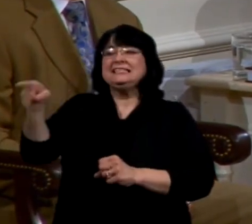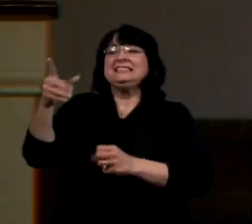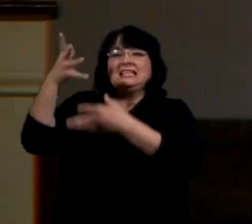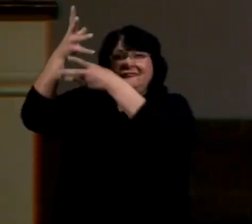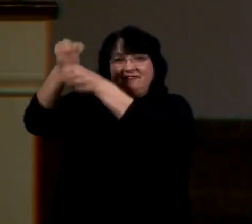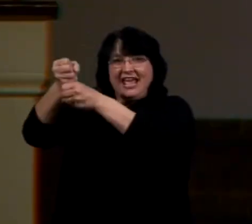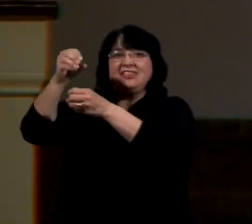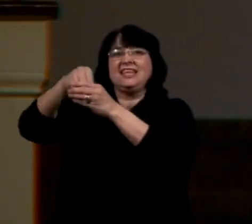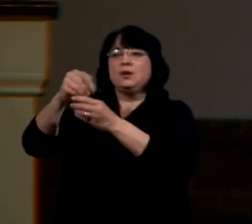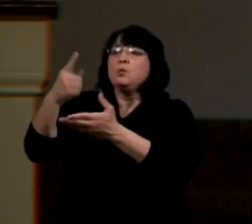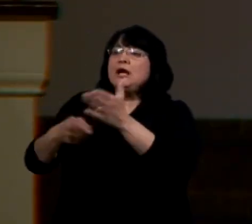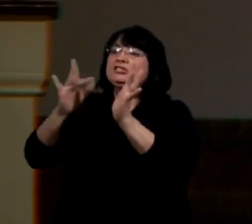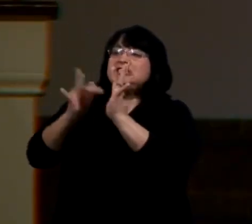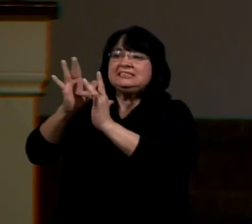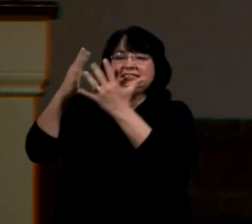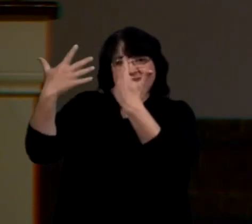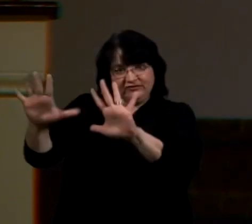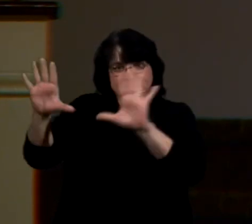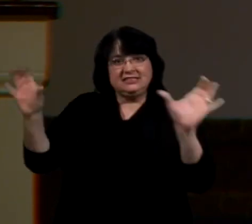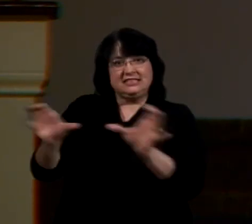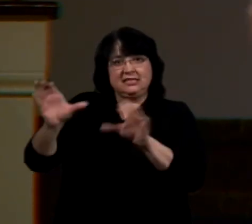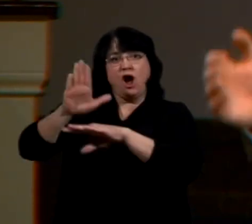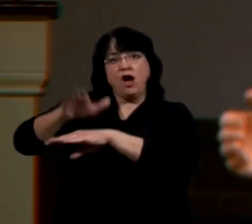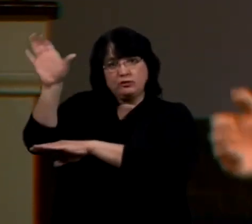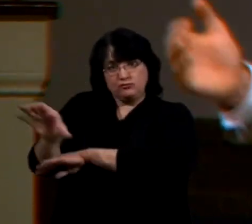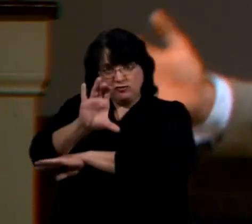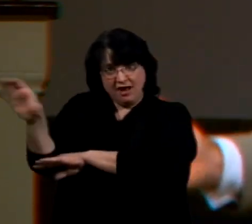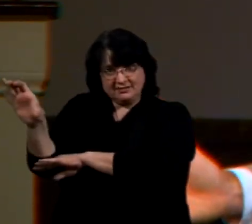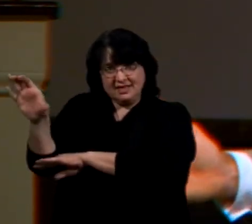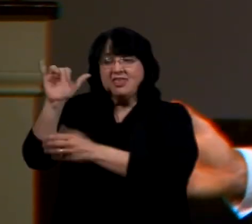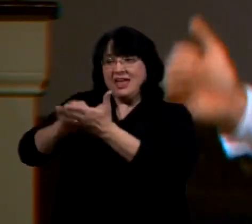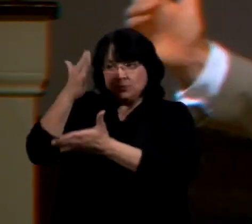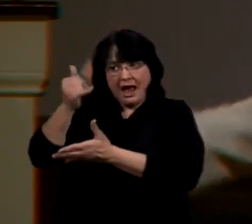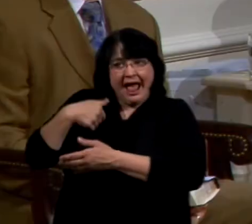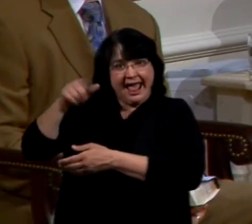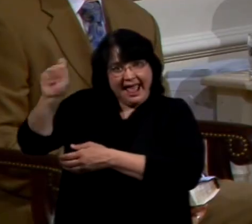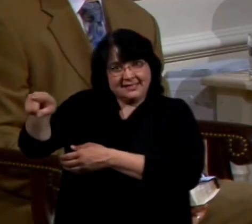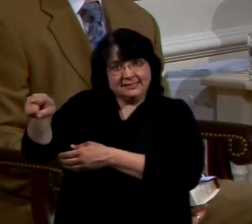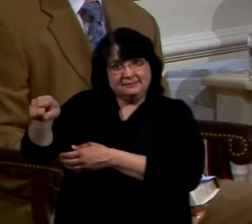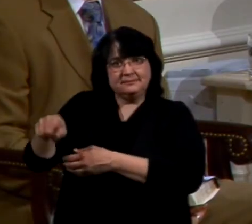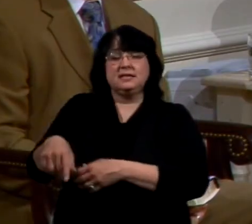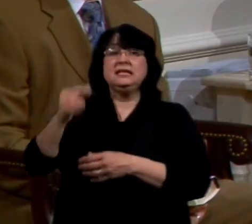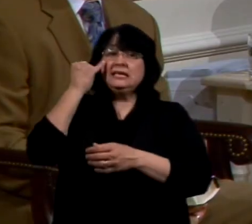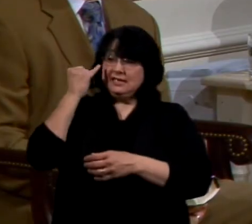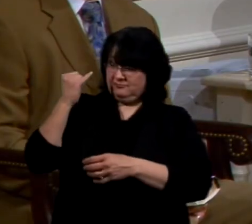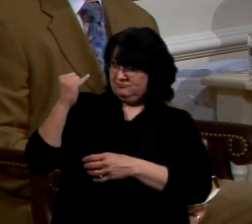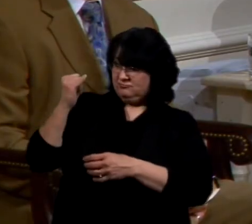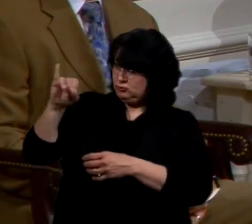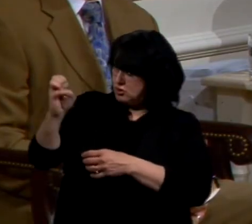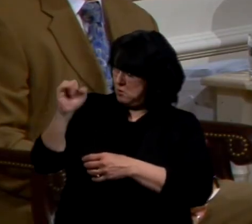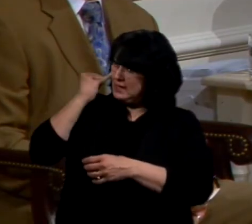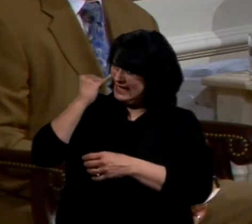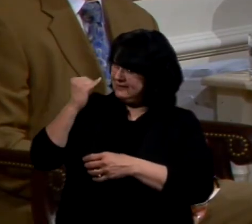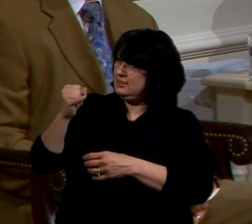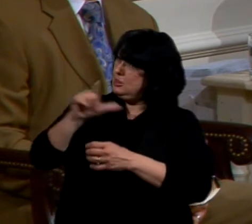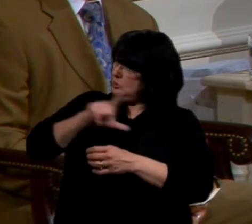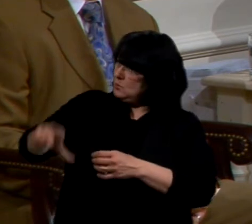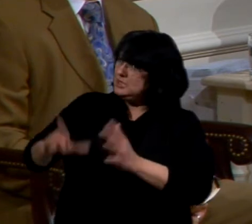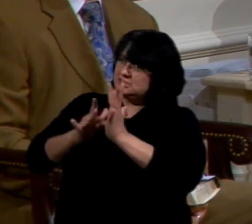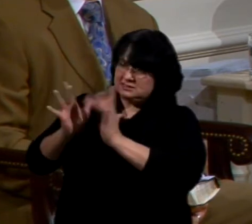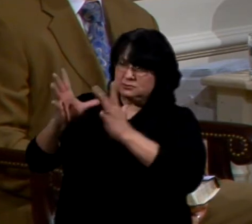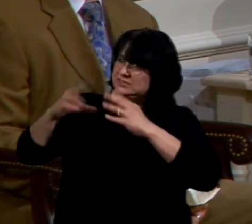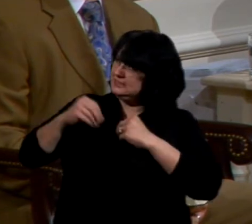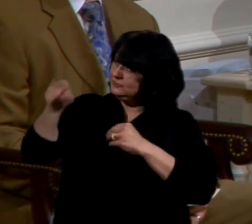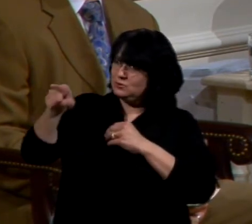what Jesus did for him on the cross. That's why I asked it, Joe, if the Lord Jesus would receive you right now,